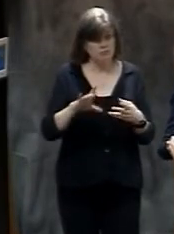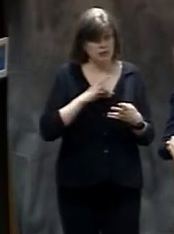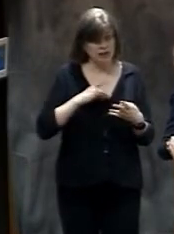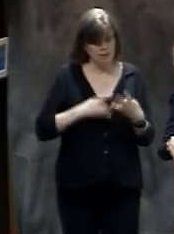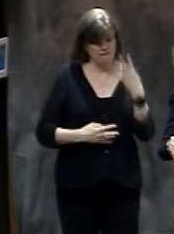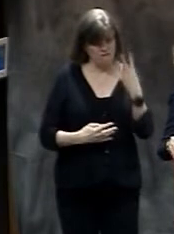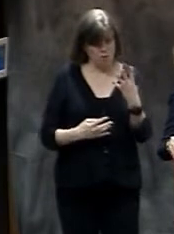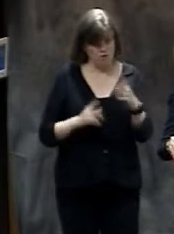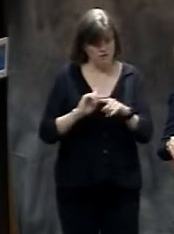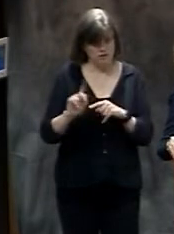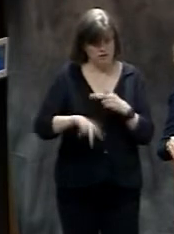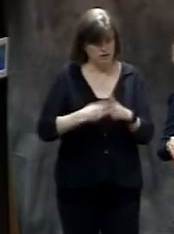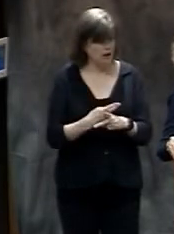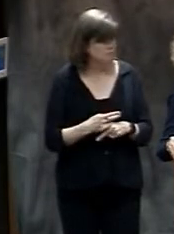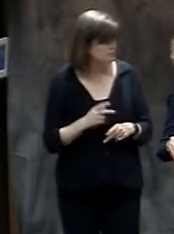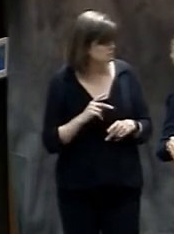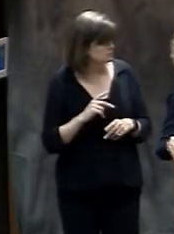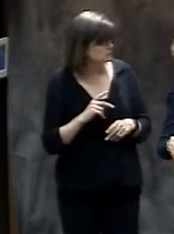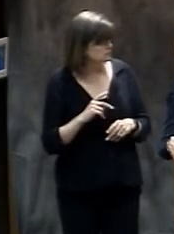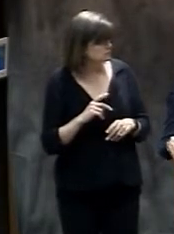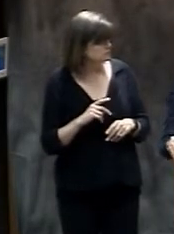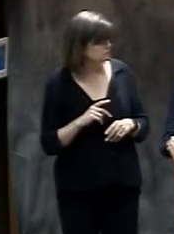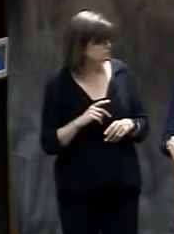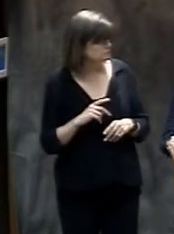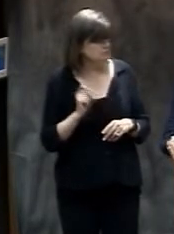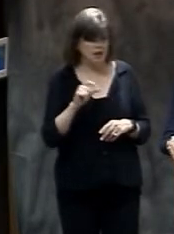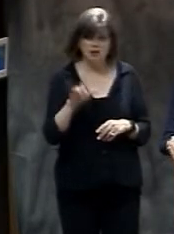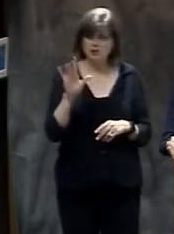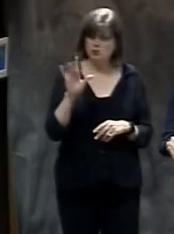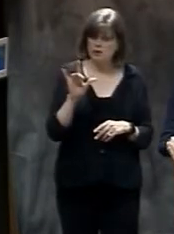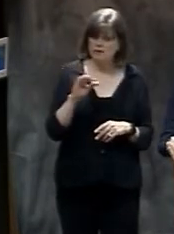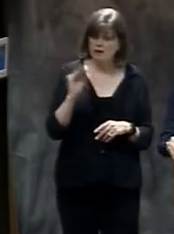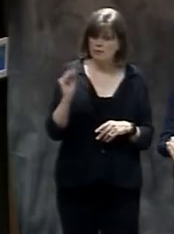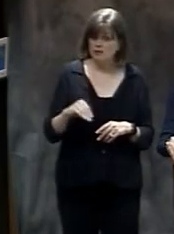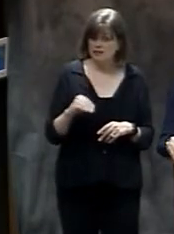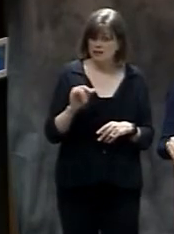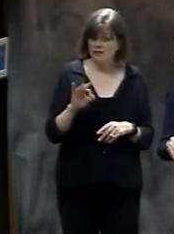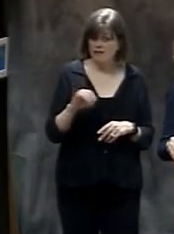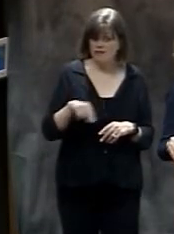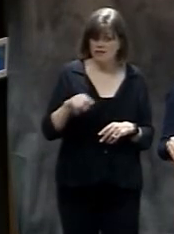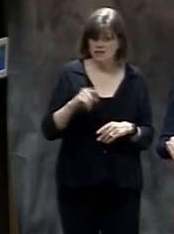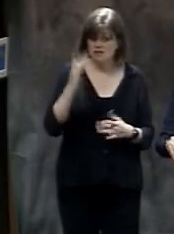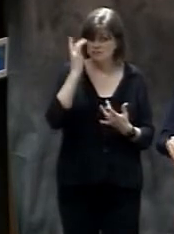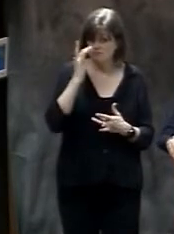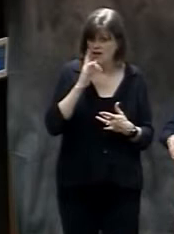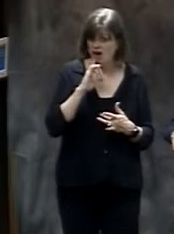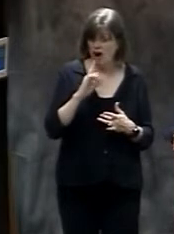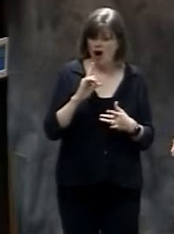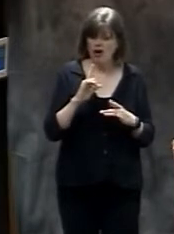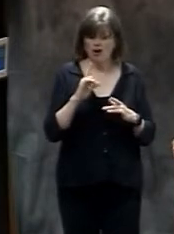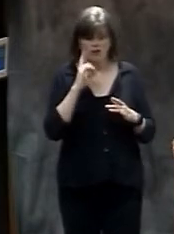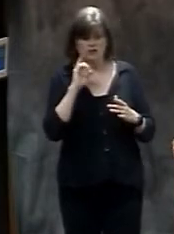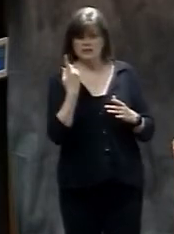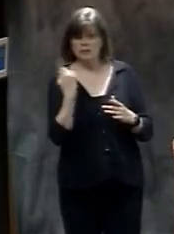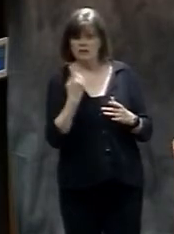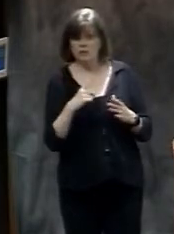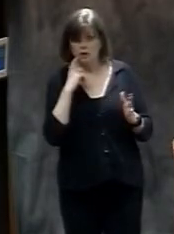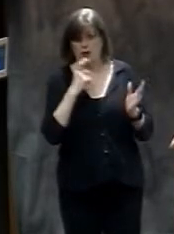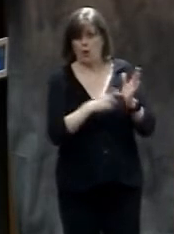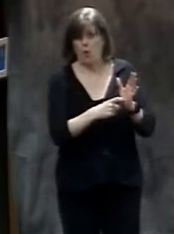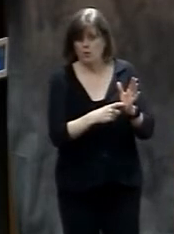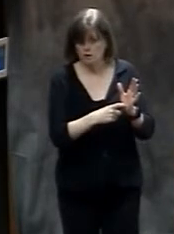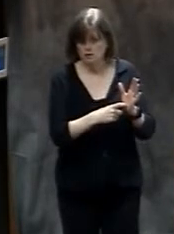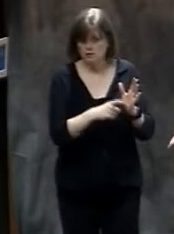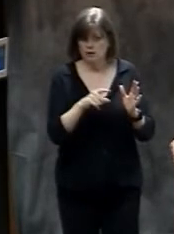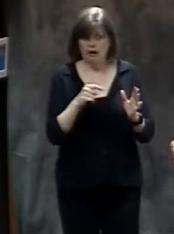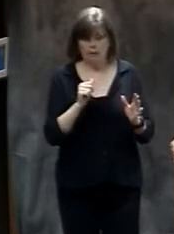here that 25% of the cases only are symptomatic. So 75% of people may have dengue, but